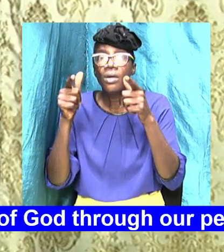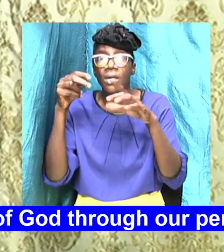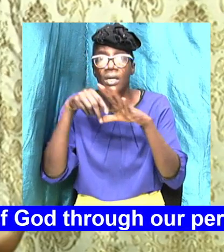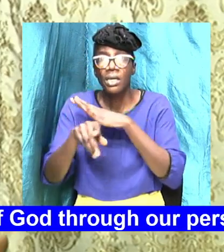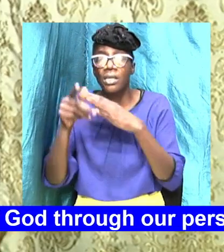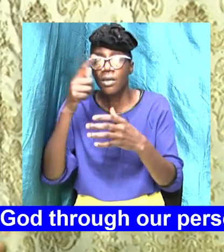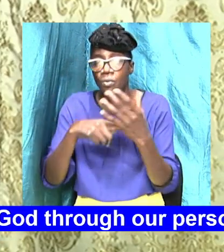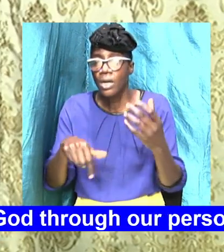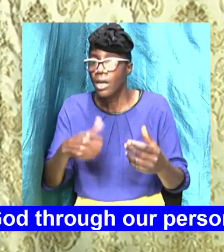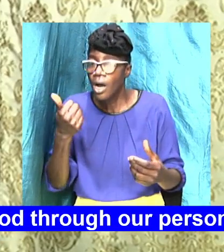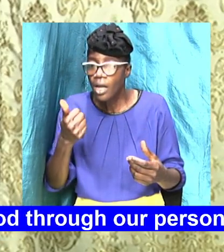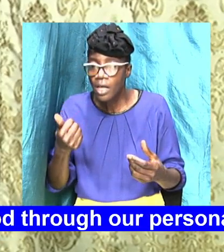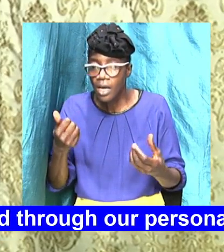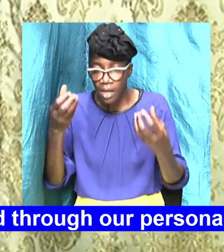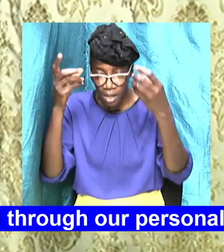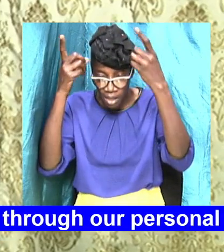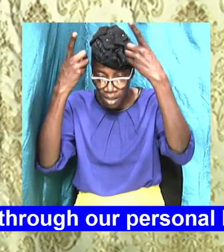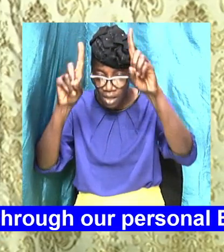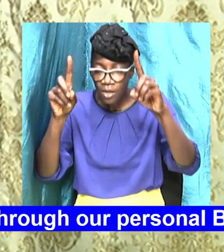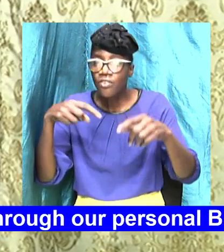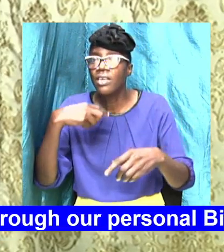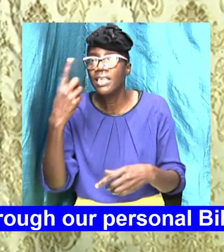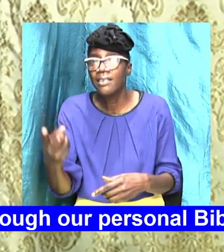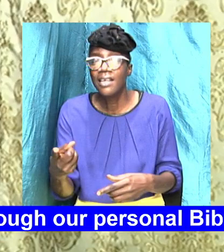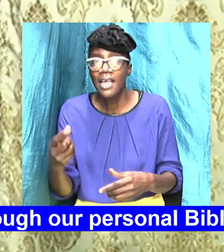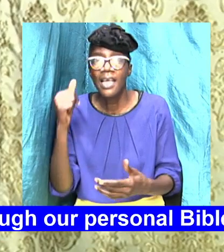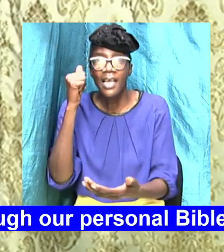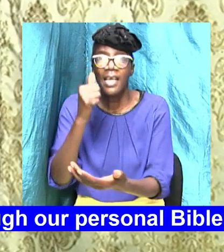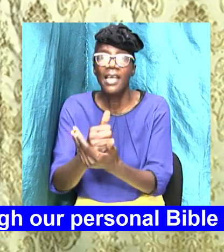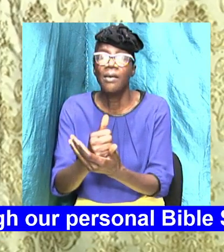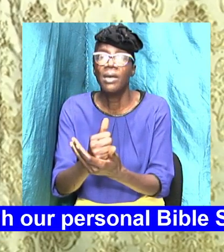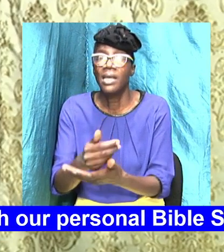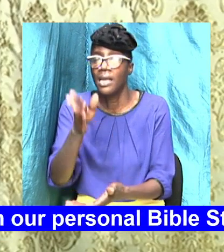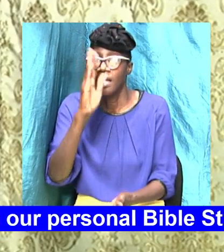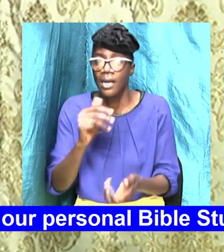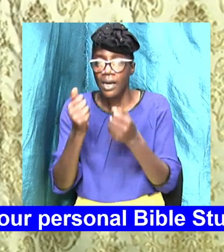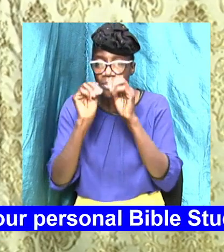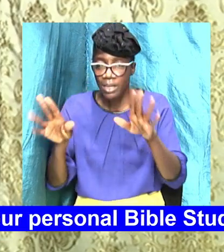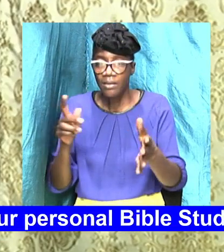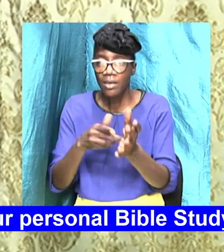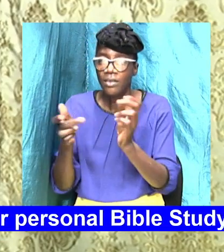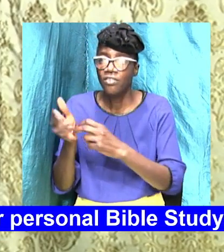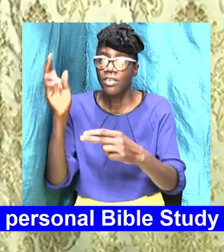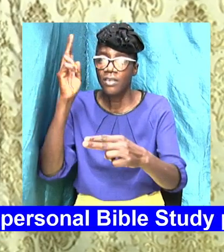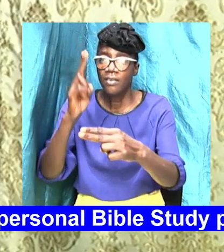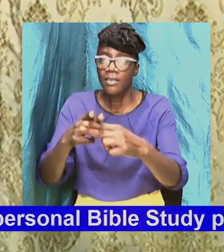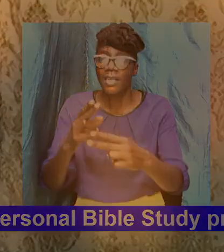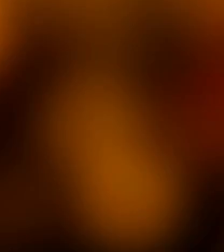what some of the other doctrines say. Amen. God bless you in Jesus' name.